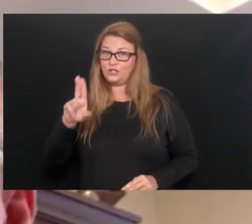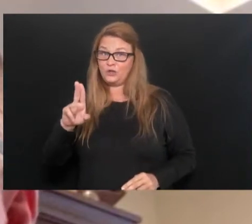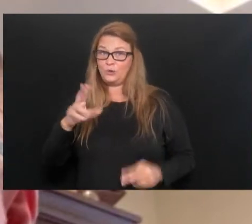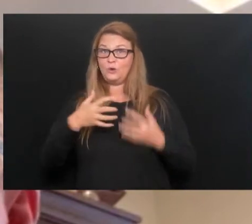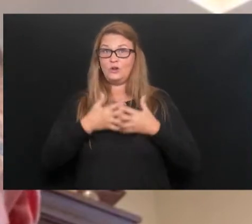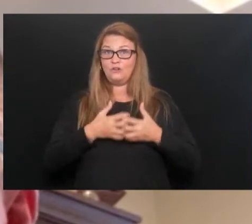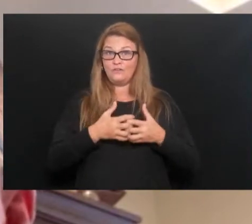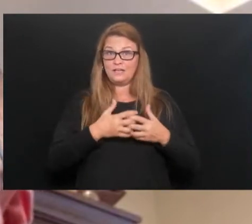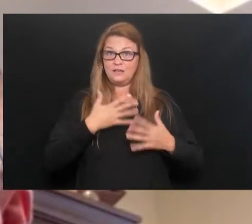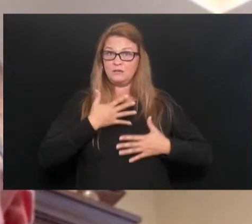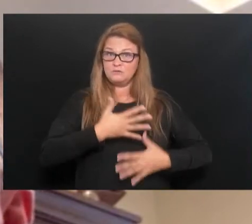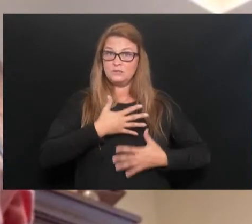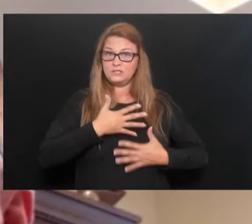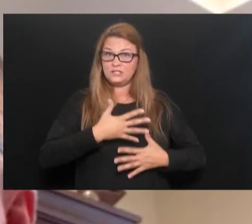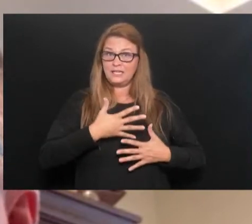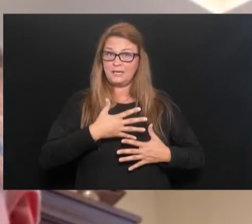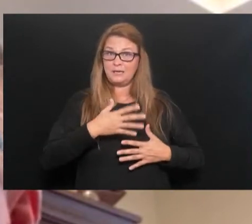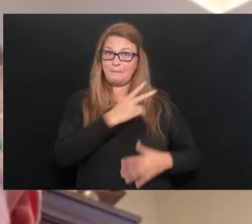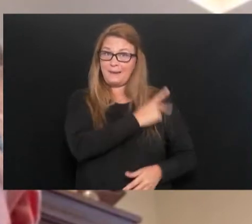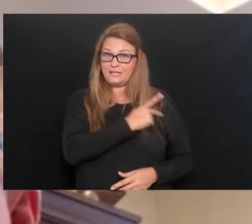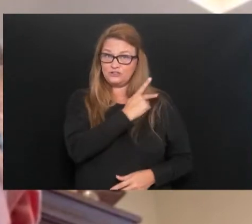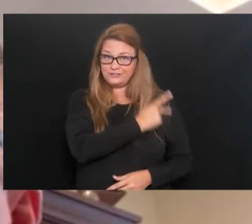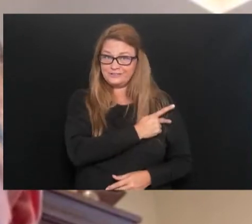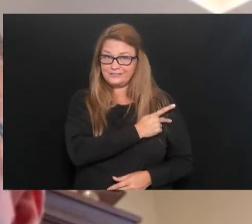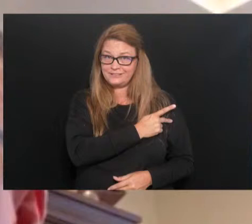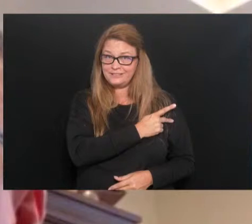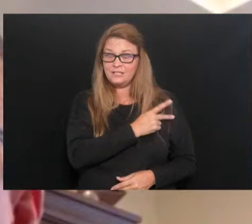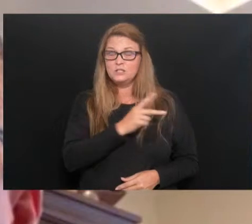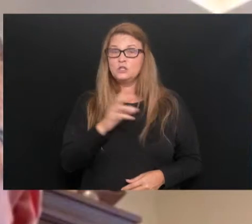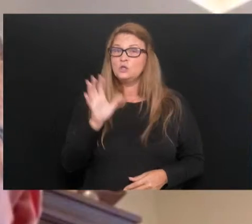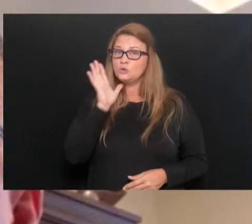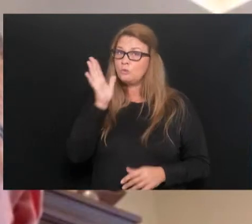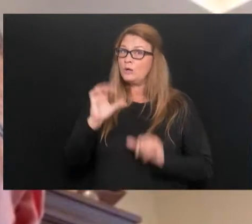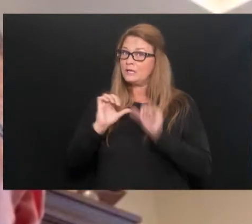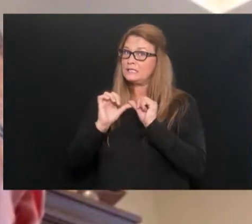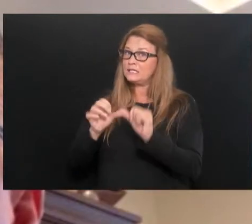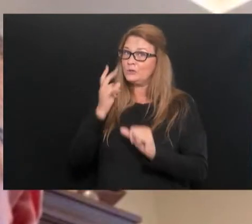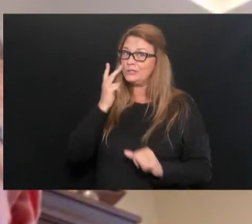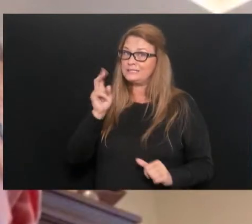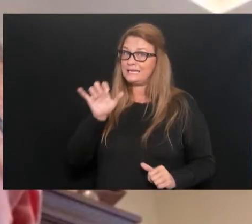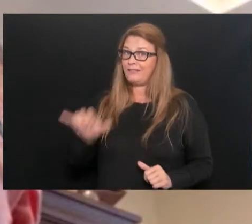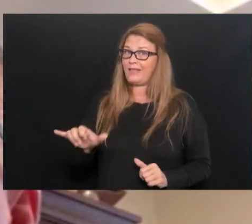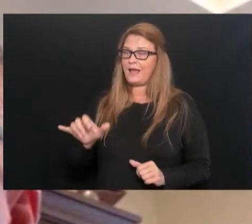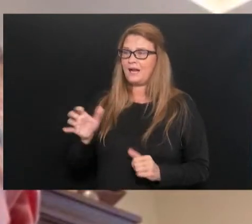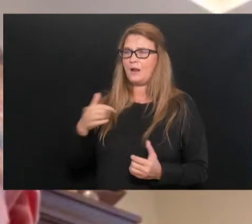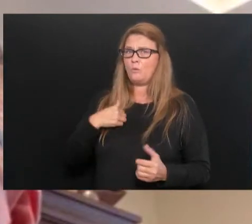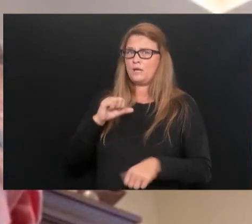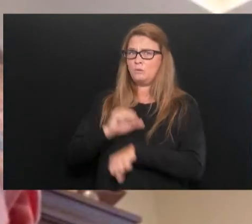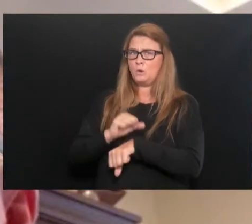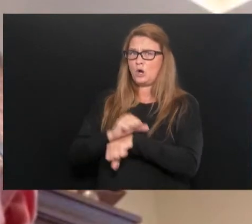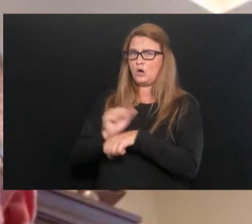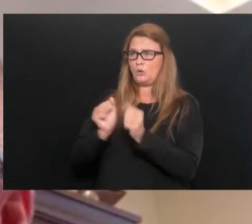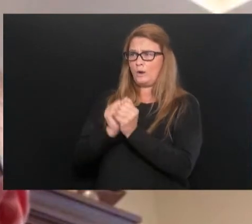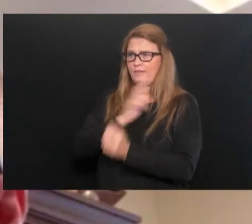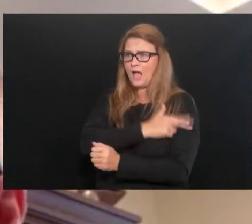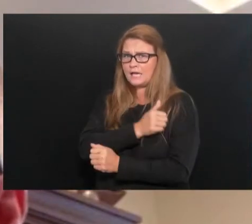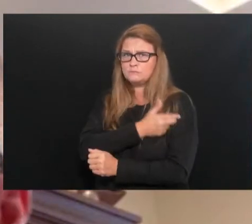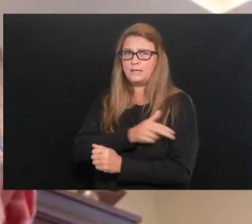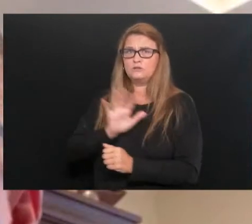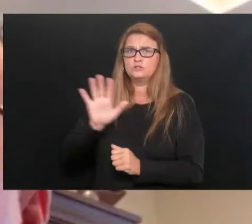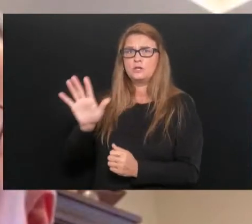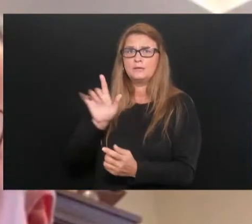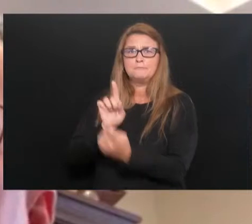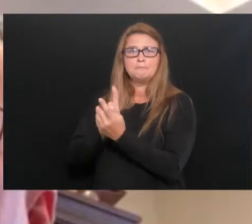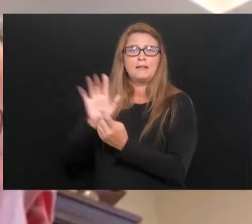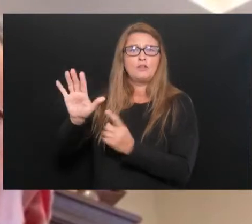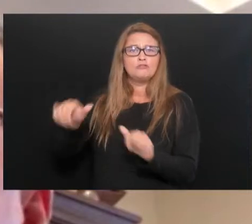ventilated patients. So we continue to have that. We continue to work with our hospitals and our challenges. I